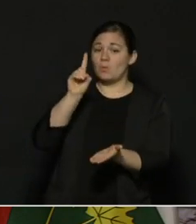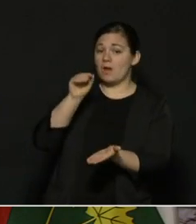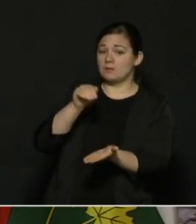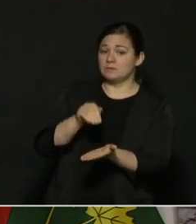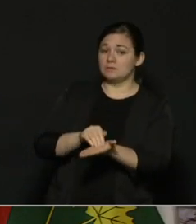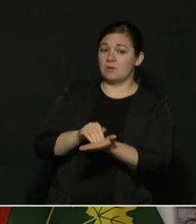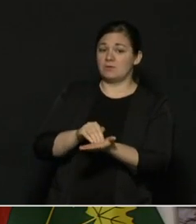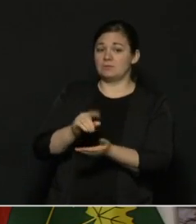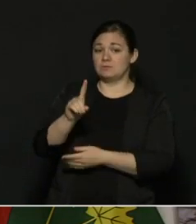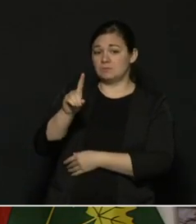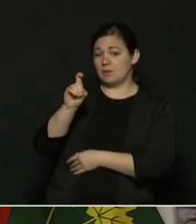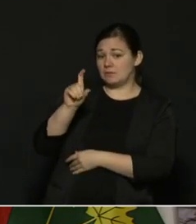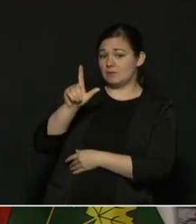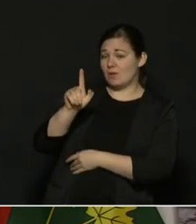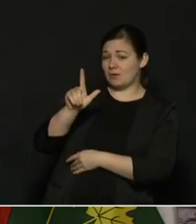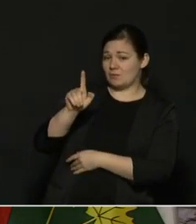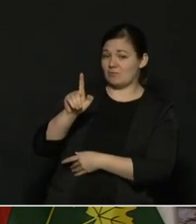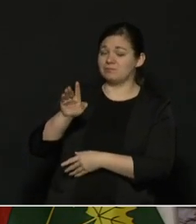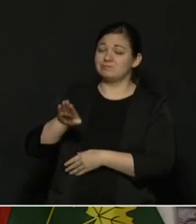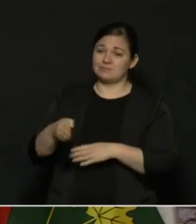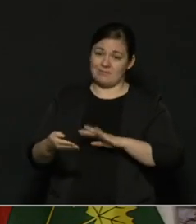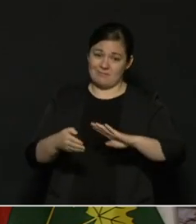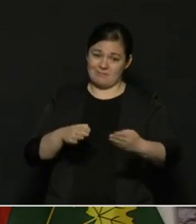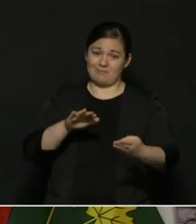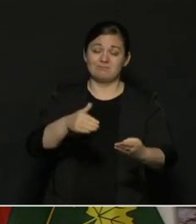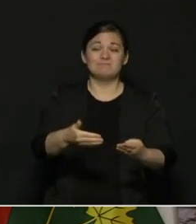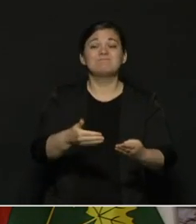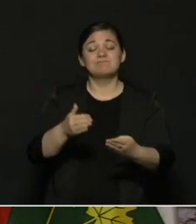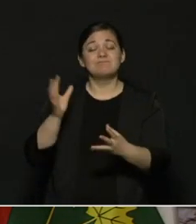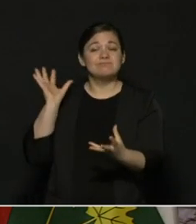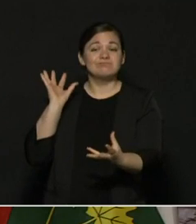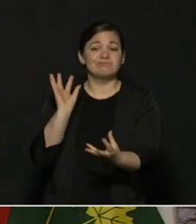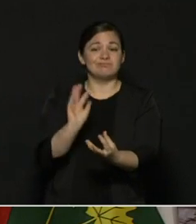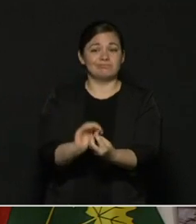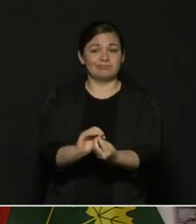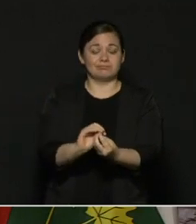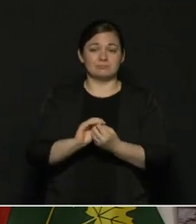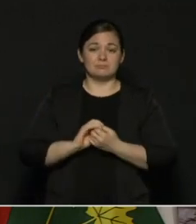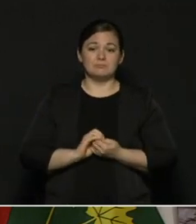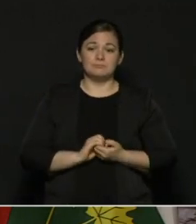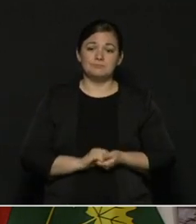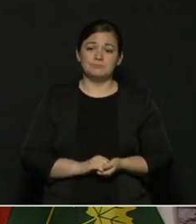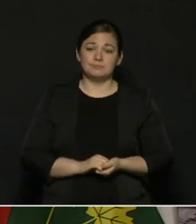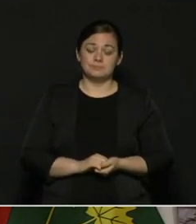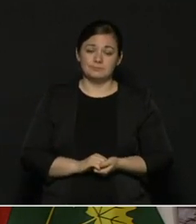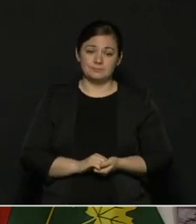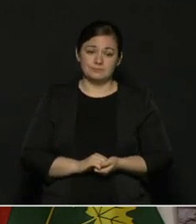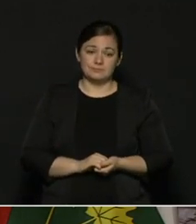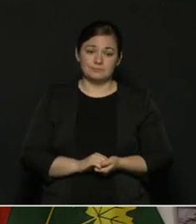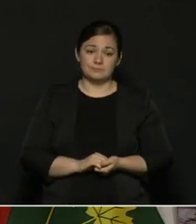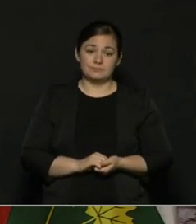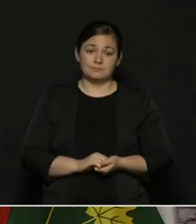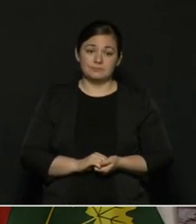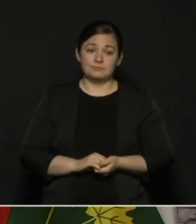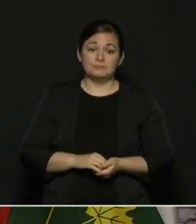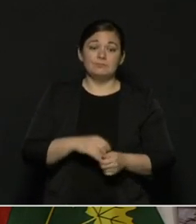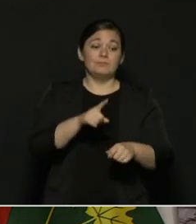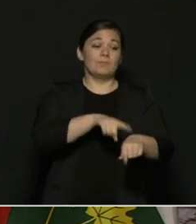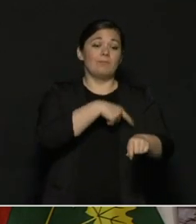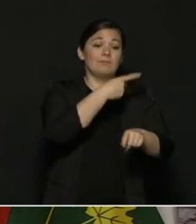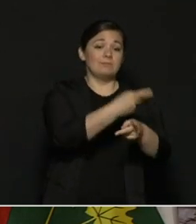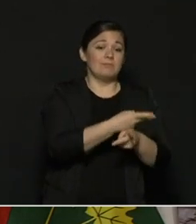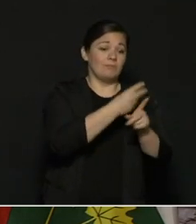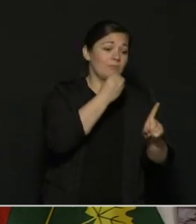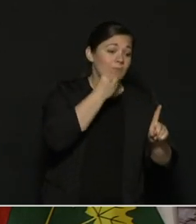1,121, so certainly not in the extent we've seen in the last number of days. As far as long-term care is concerned,